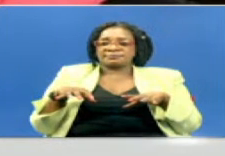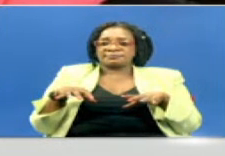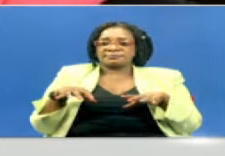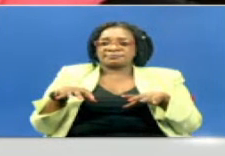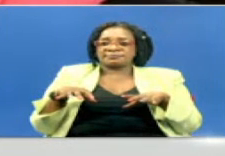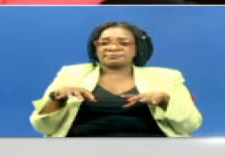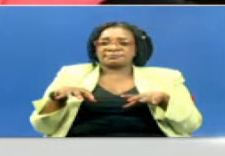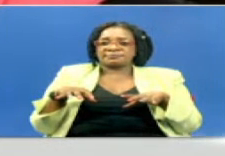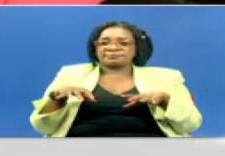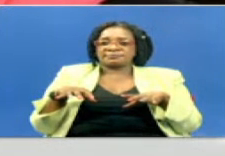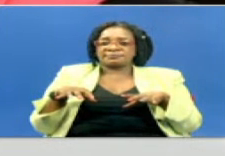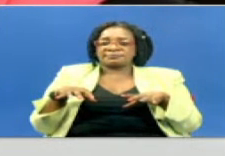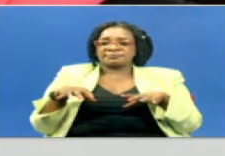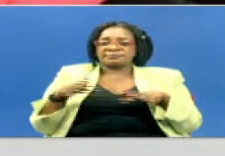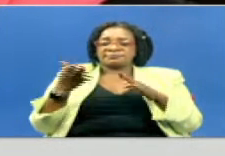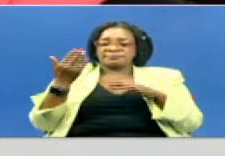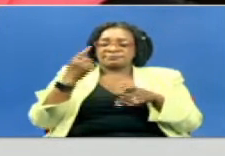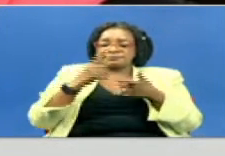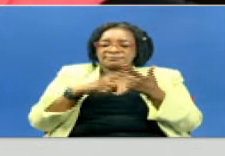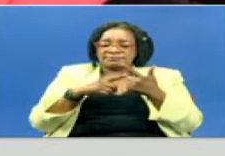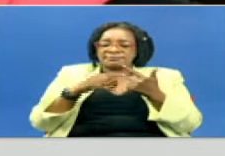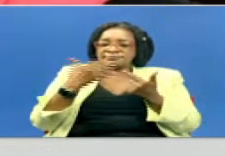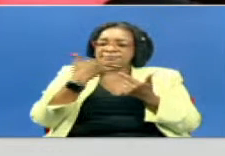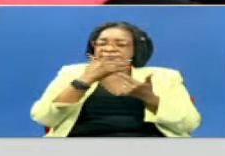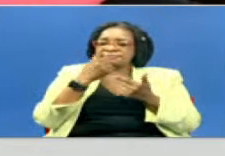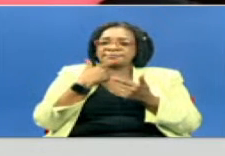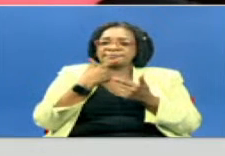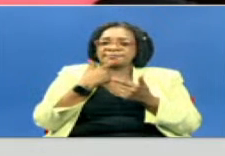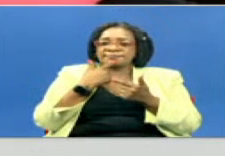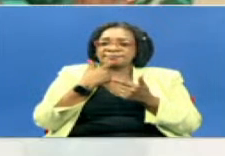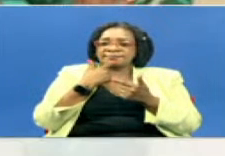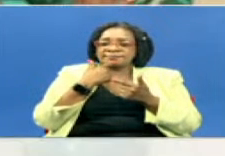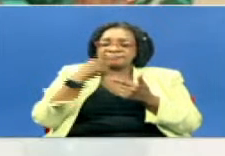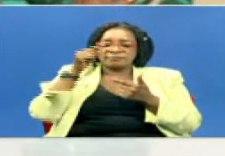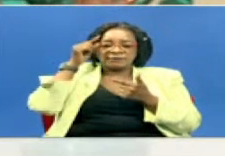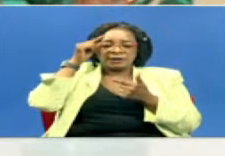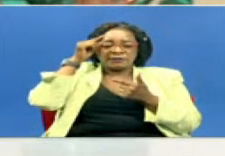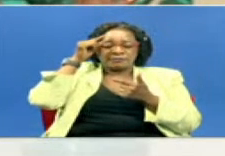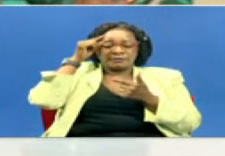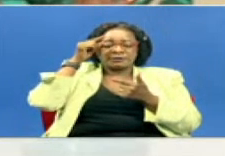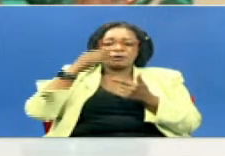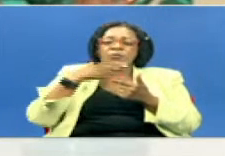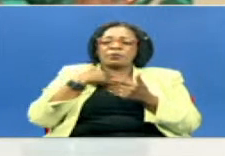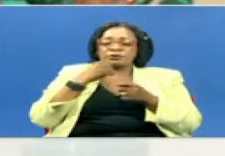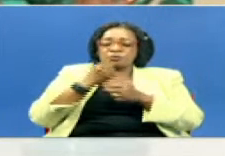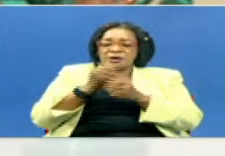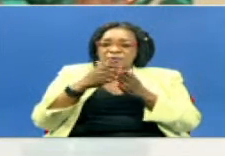Still last year, Deputy President Rigathi Gachagua said the government, once again, is willing to work with you.